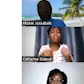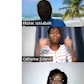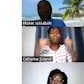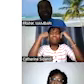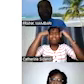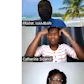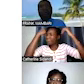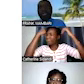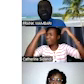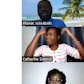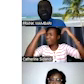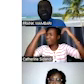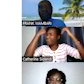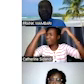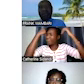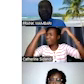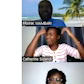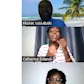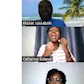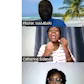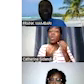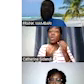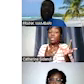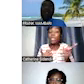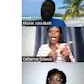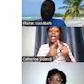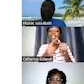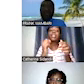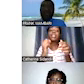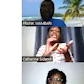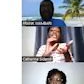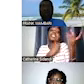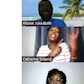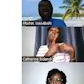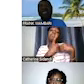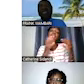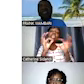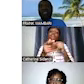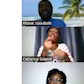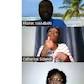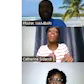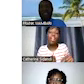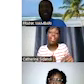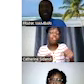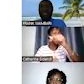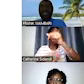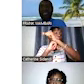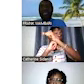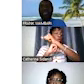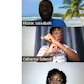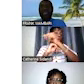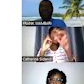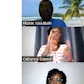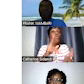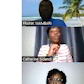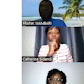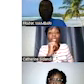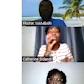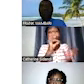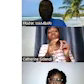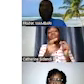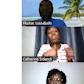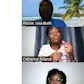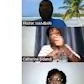be massive. And depending whether you have some support mechanisms in place, you may find yourself in a